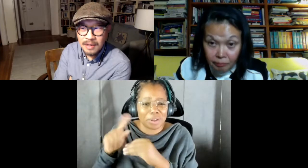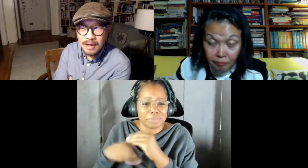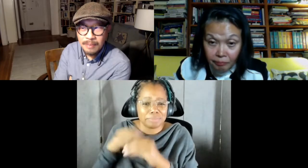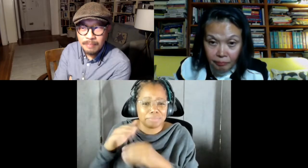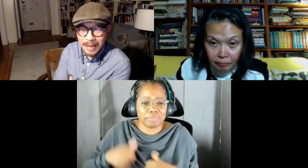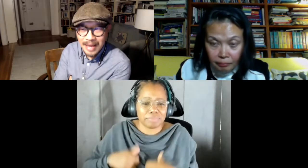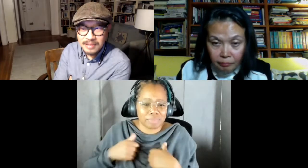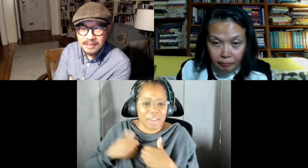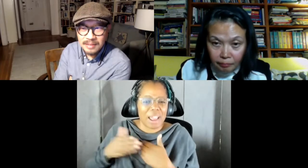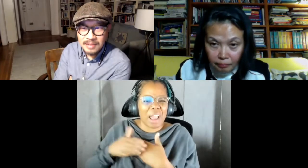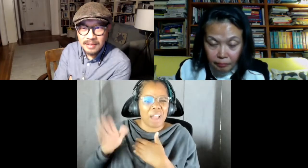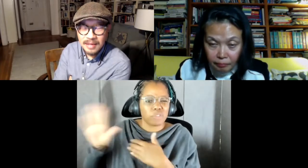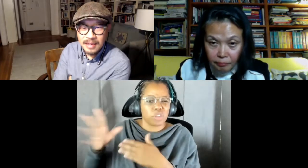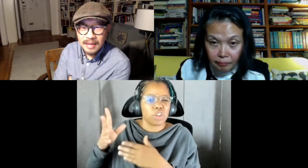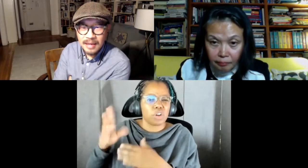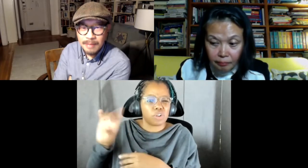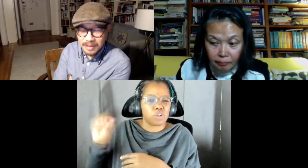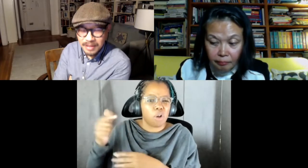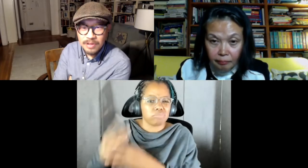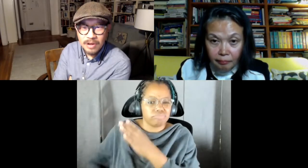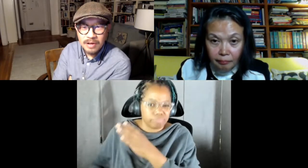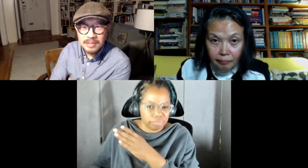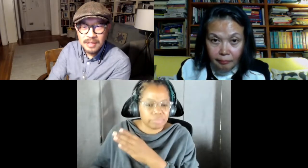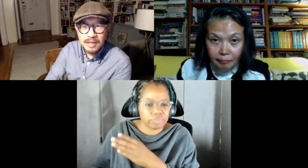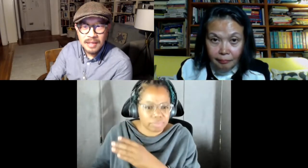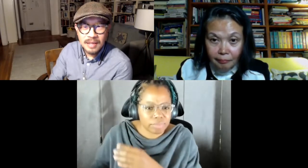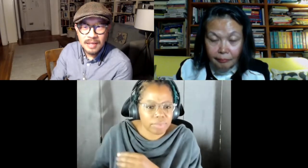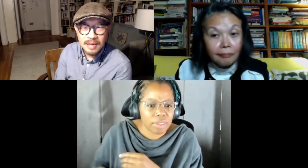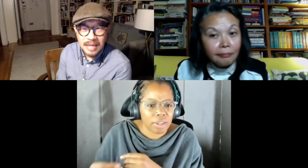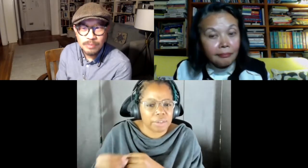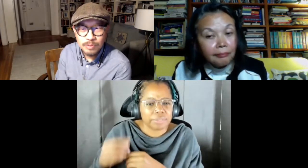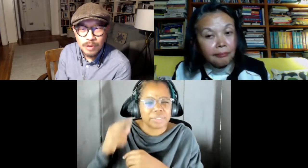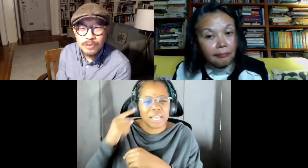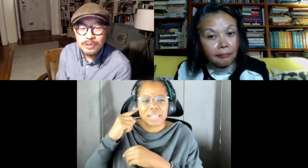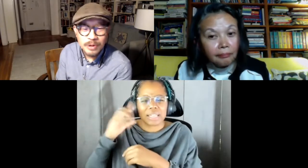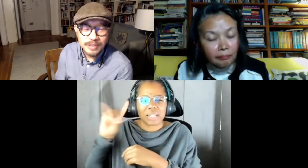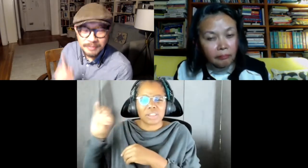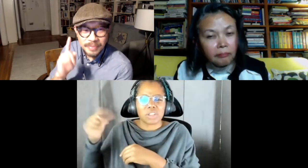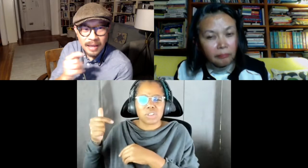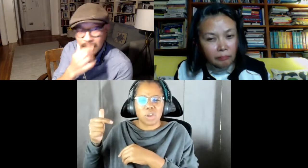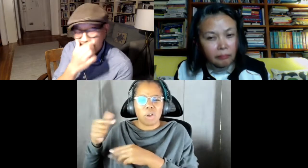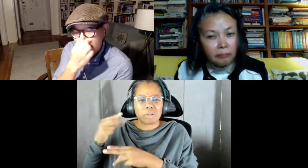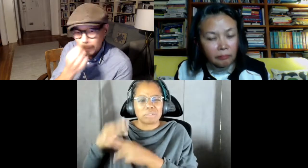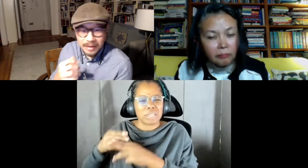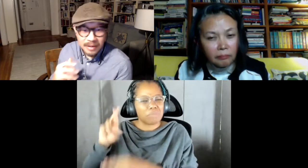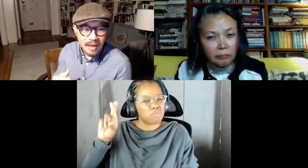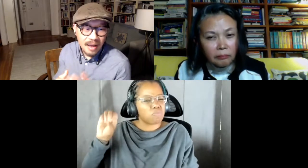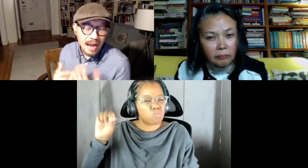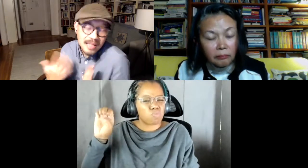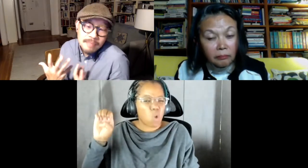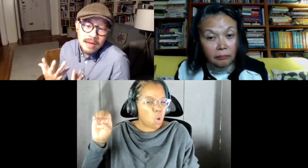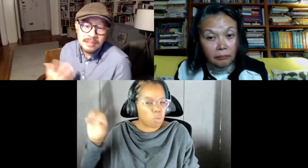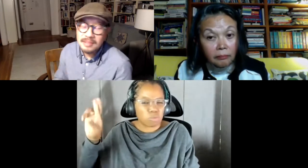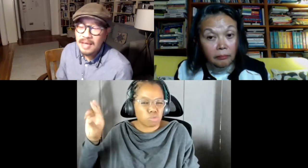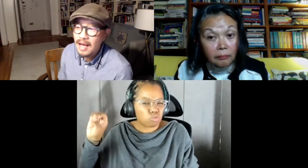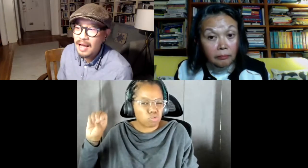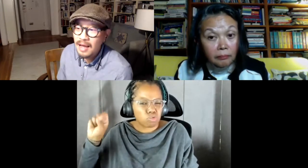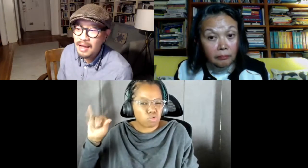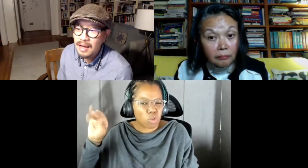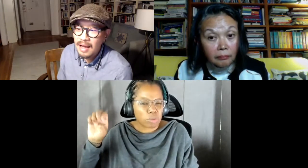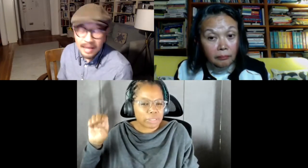dog passed. I believe the dog's name was Rose or Rosie, but Eileen